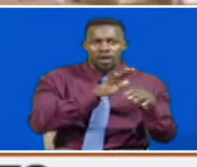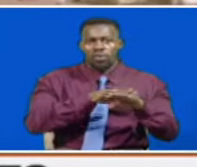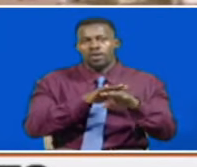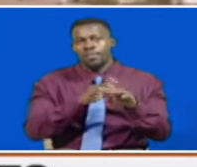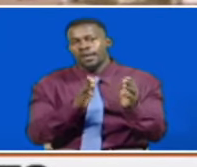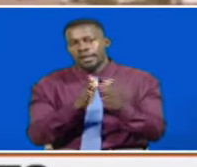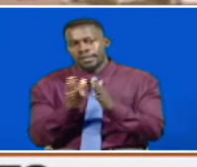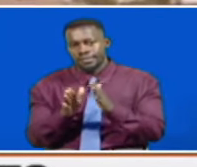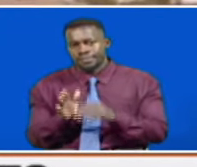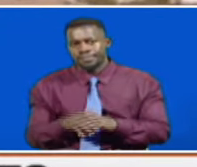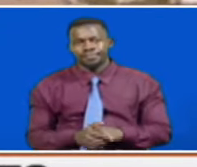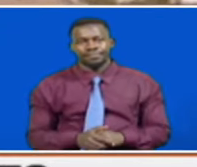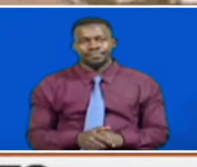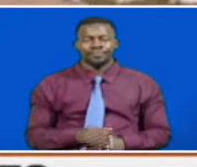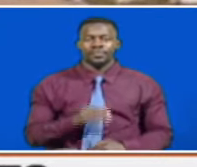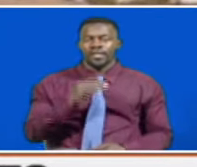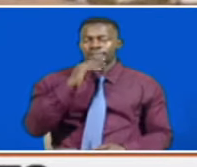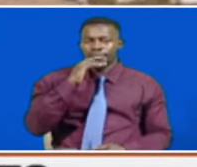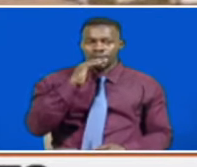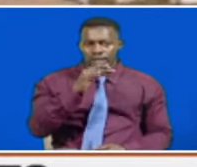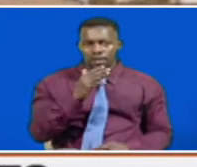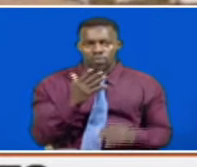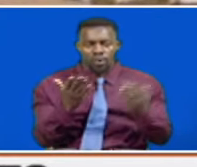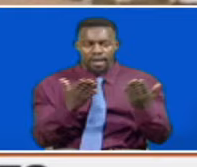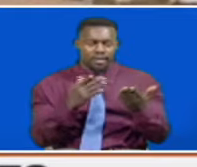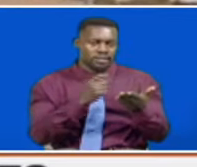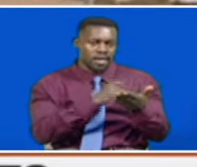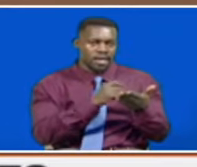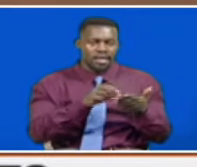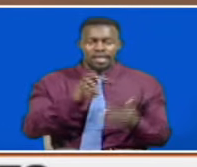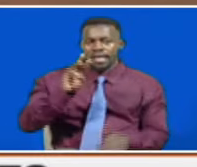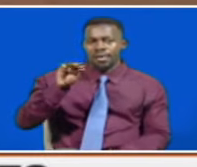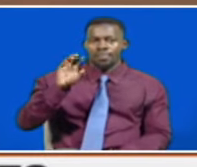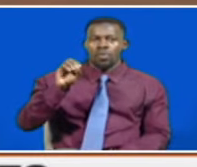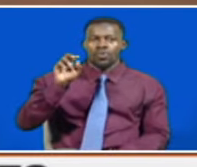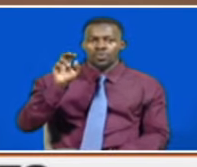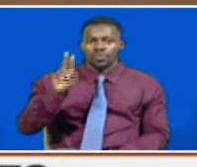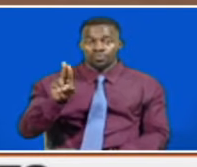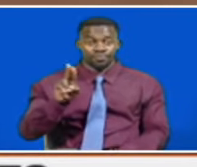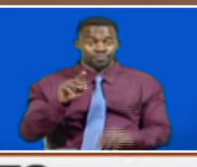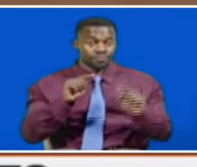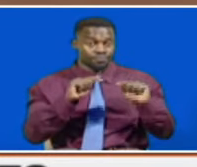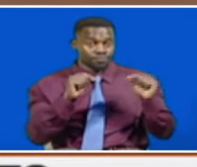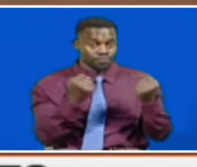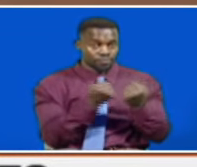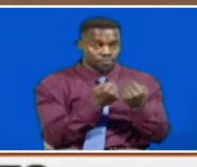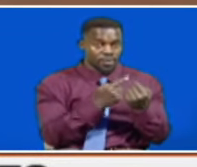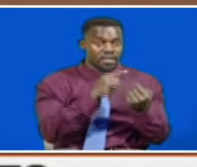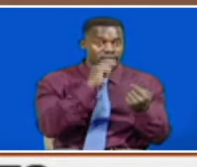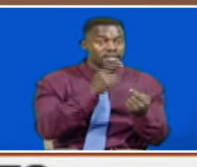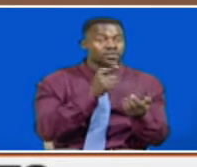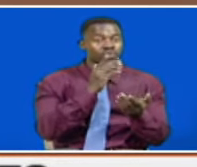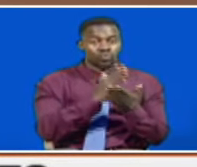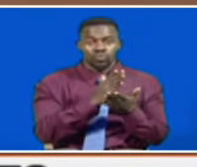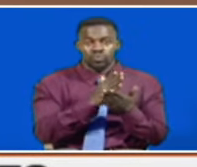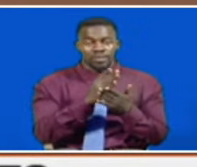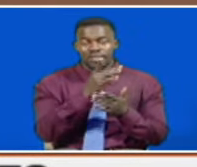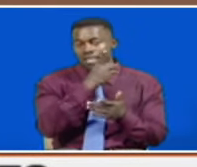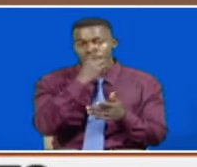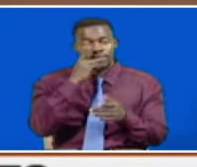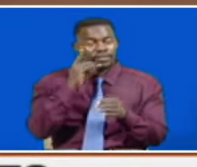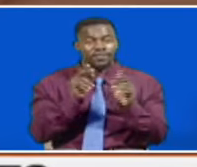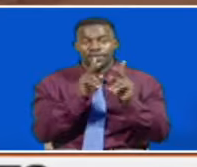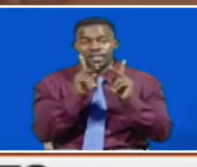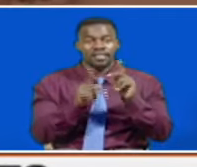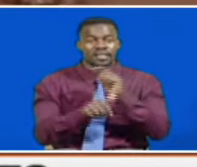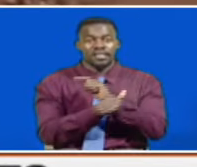reality. Speaking during the signing of MOU, the teams acknowledged the effects of drought in the country, saying there is a need to come